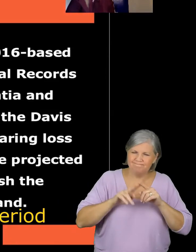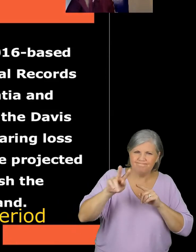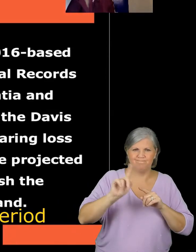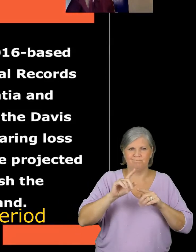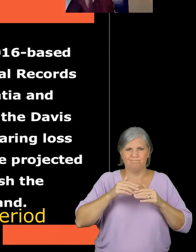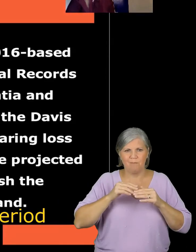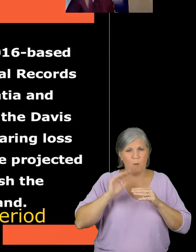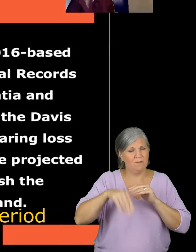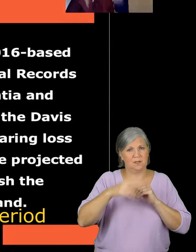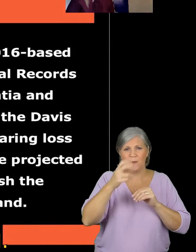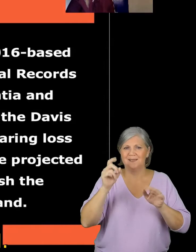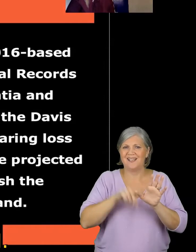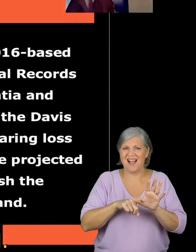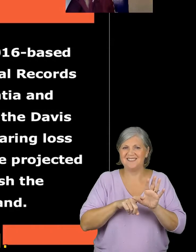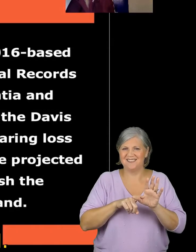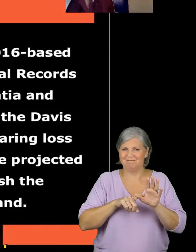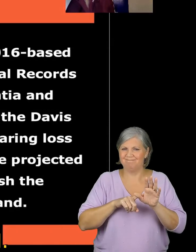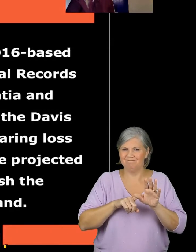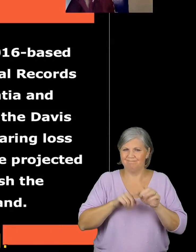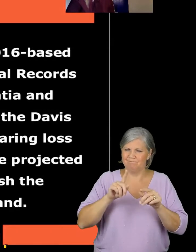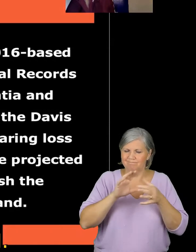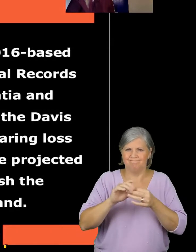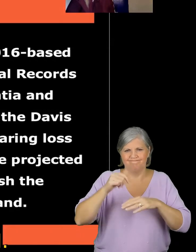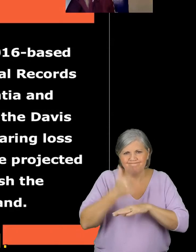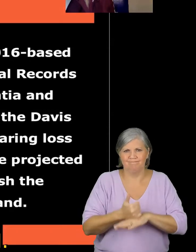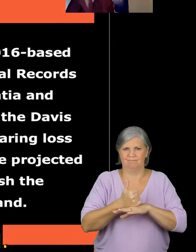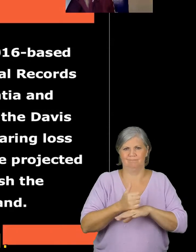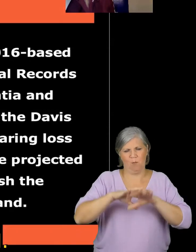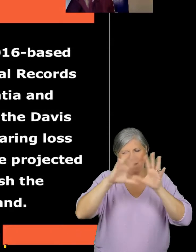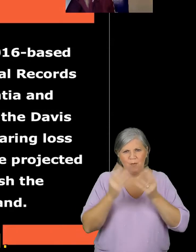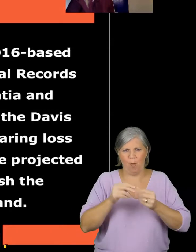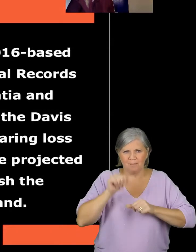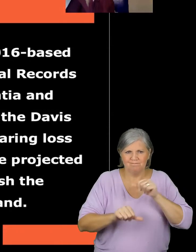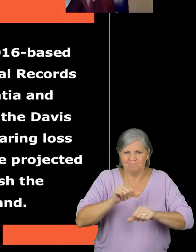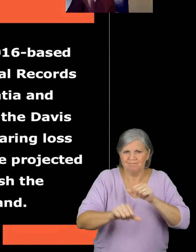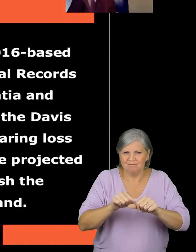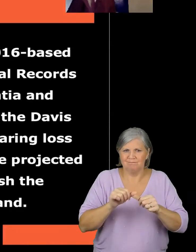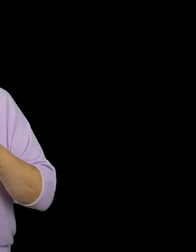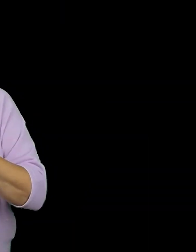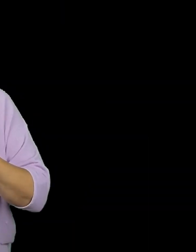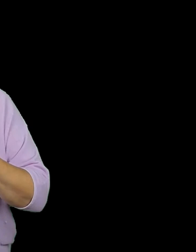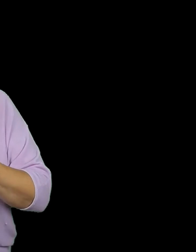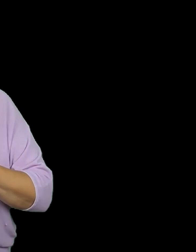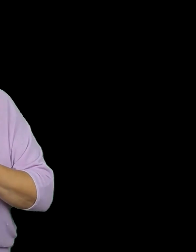20-year period in order to establish the overall trend for 32 councils in Scotland.